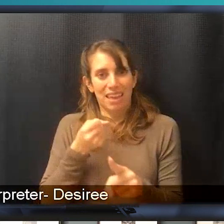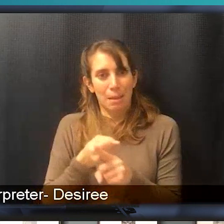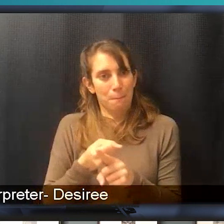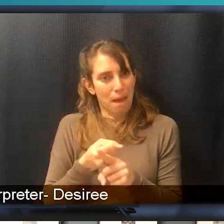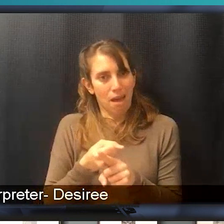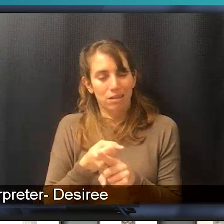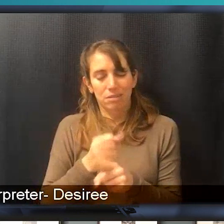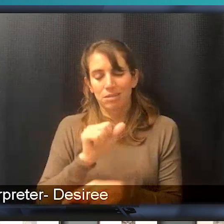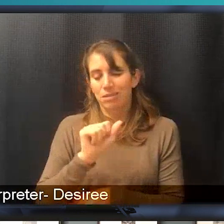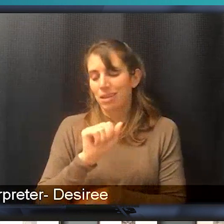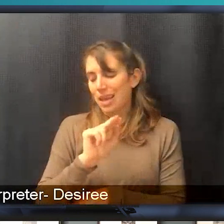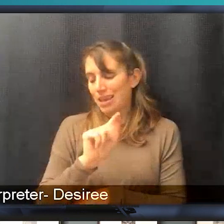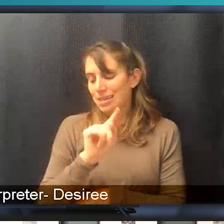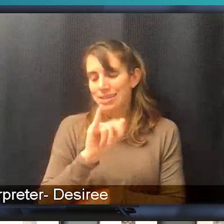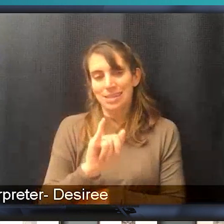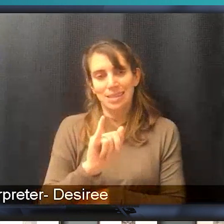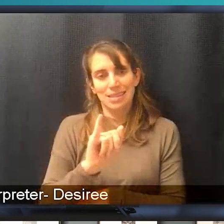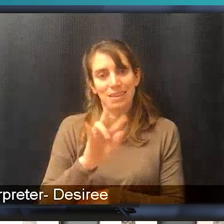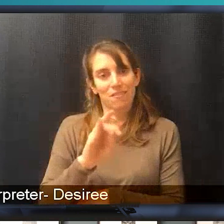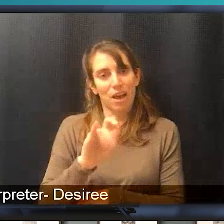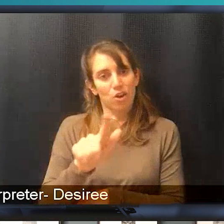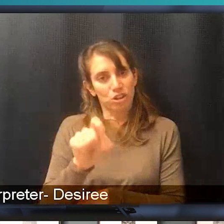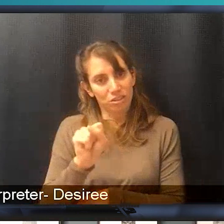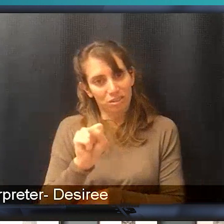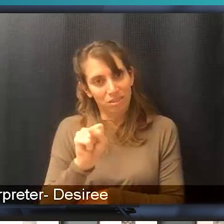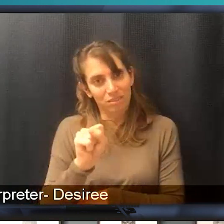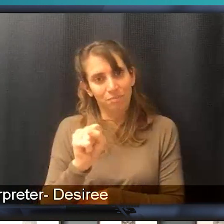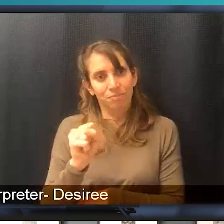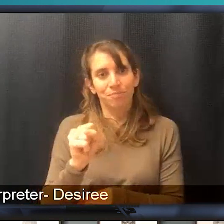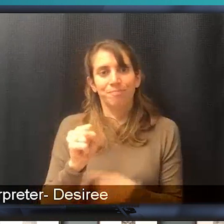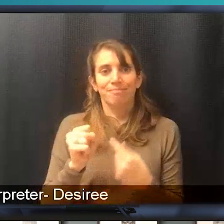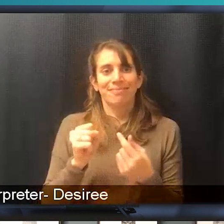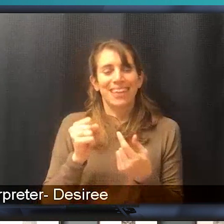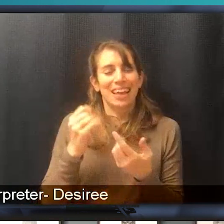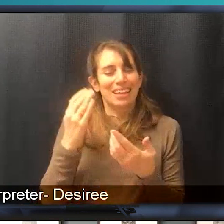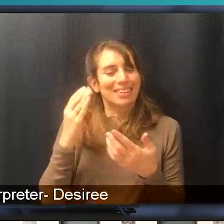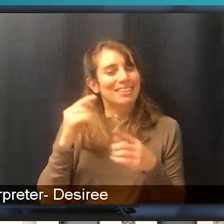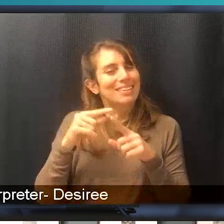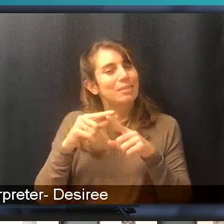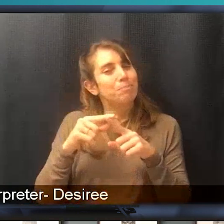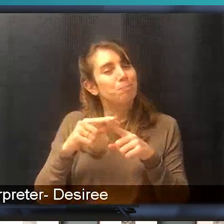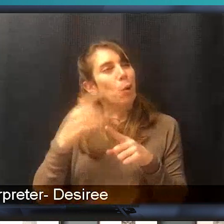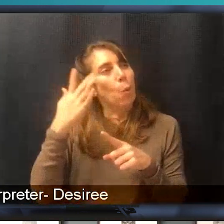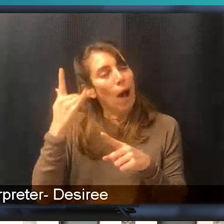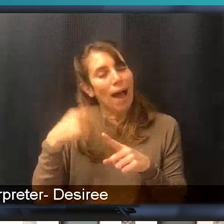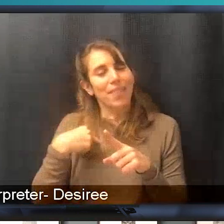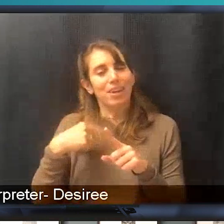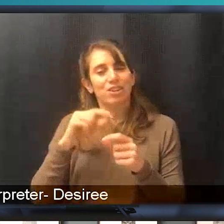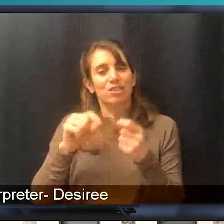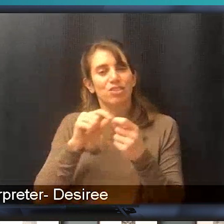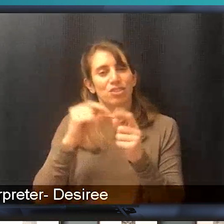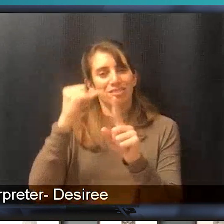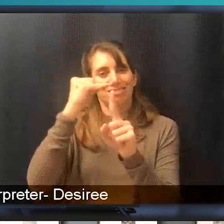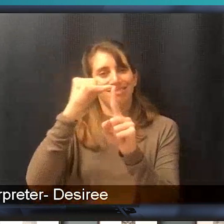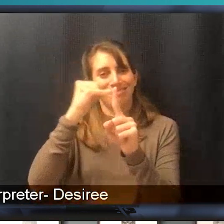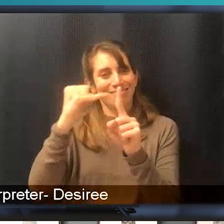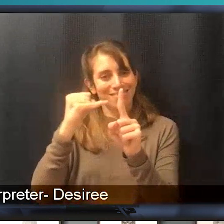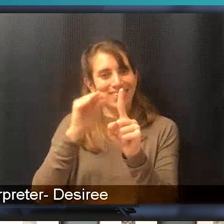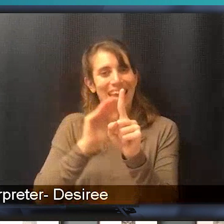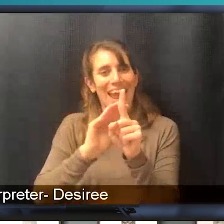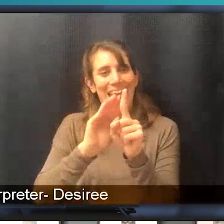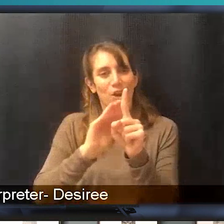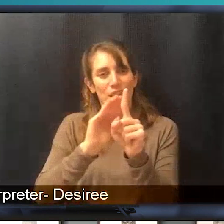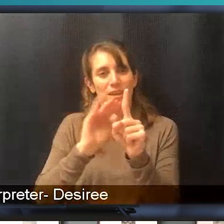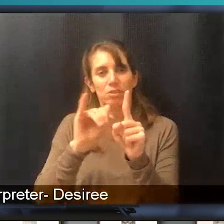of where those mutations are within the virus. There is a possibility that these monoclonal antibody treatments, which